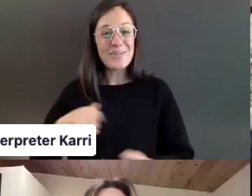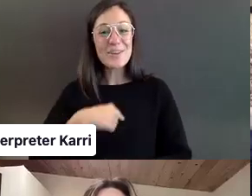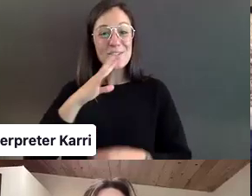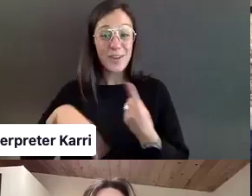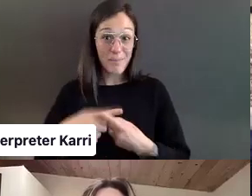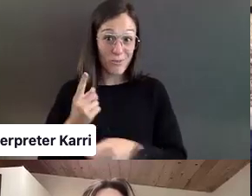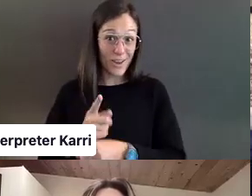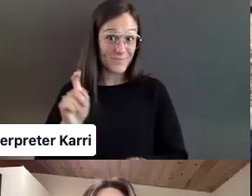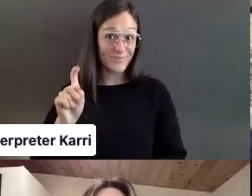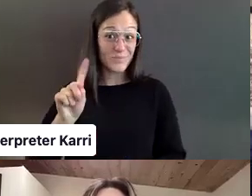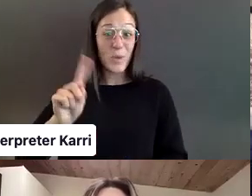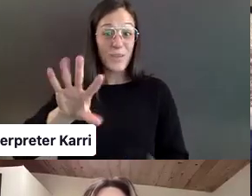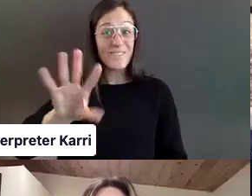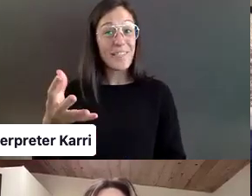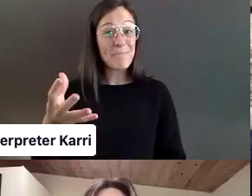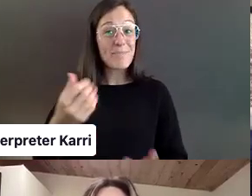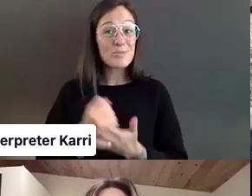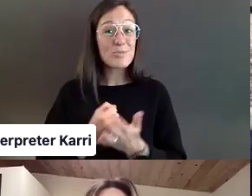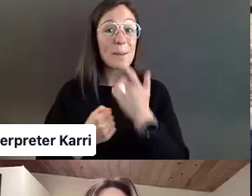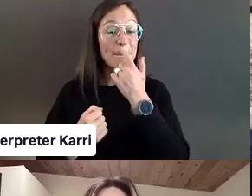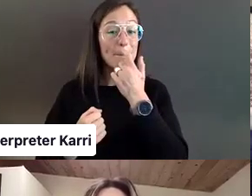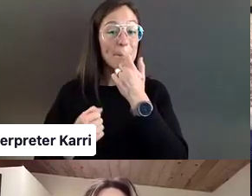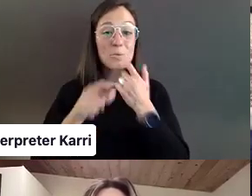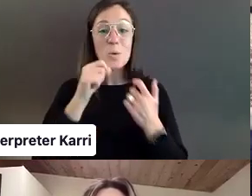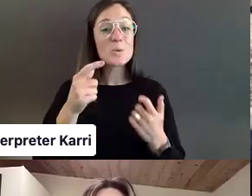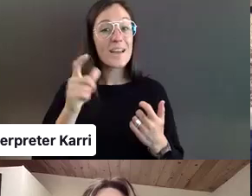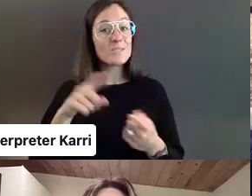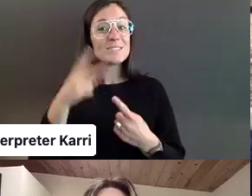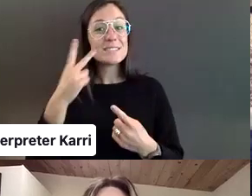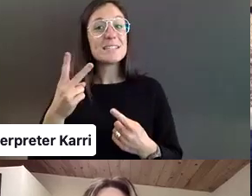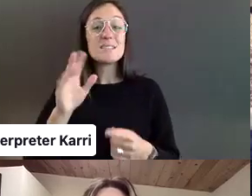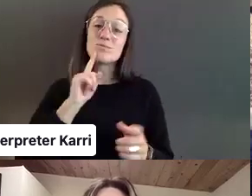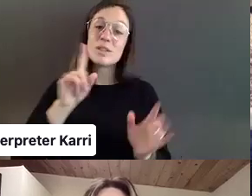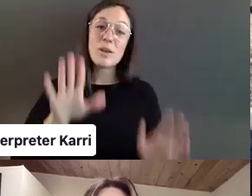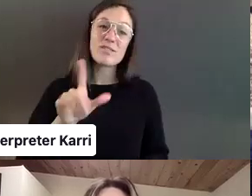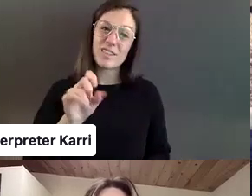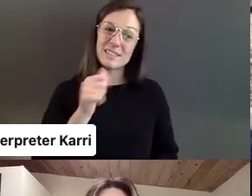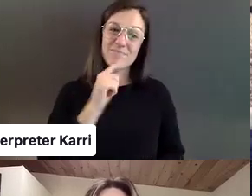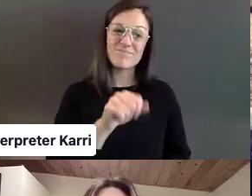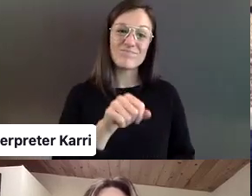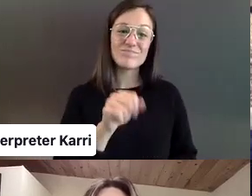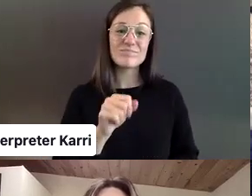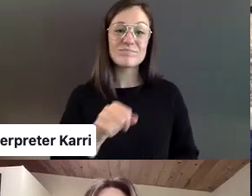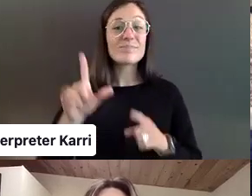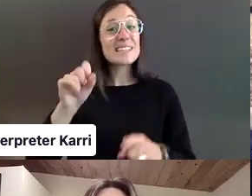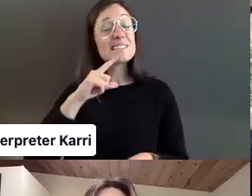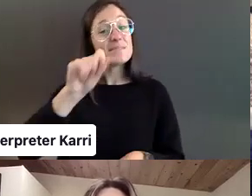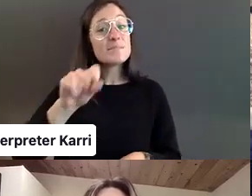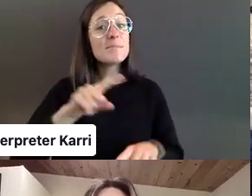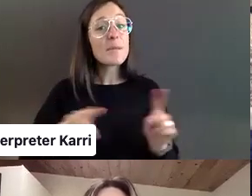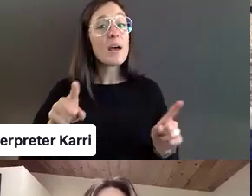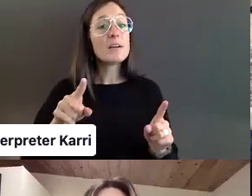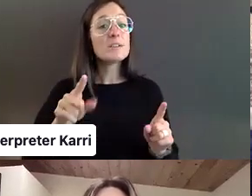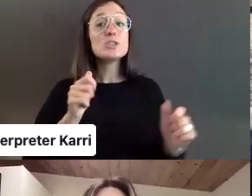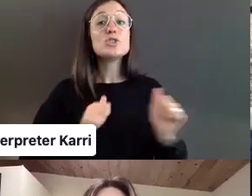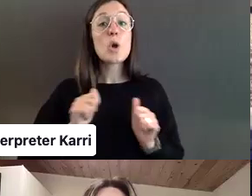it? Where you flip. I don't say too much about it. It's wonderful. No, I mean, but the show's Beyond Black